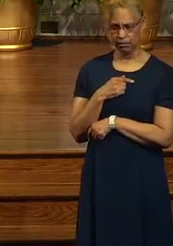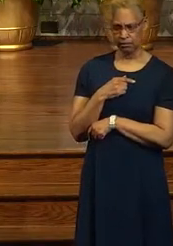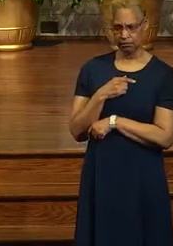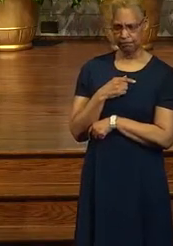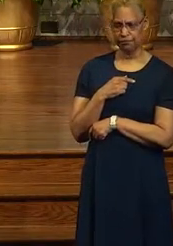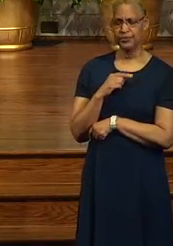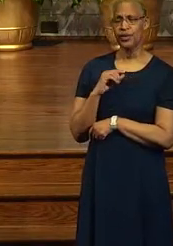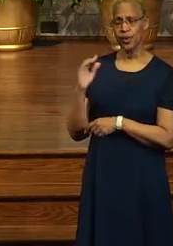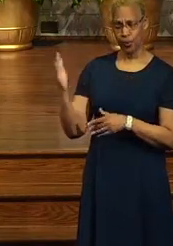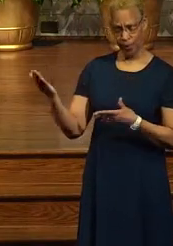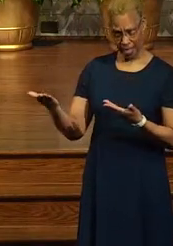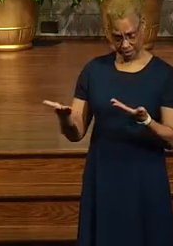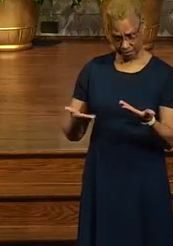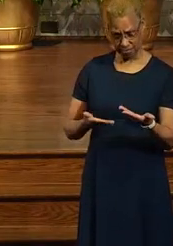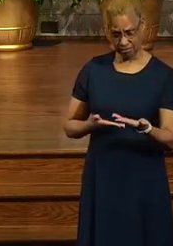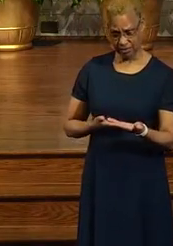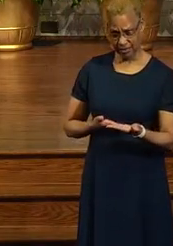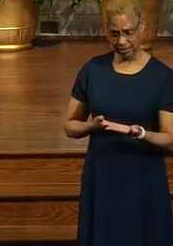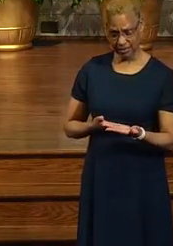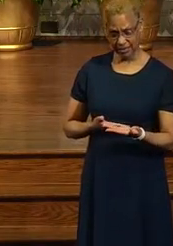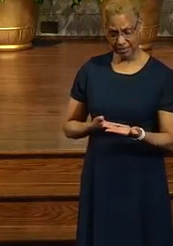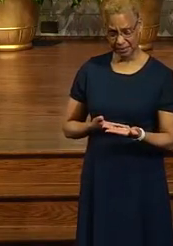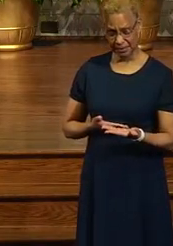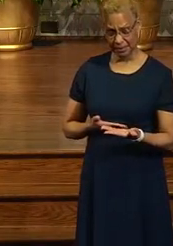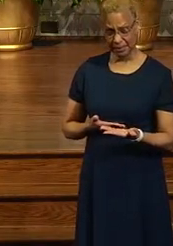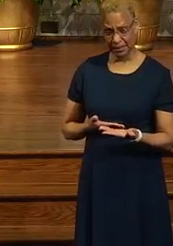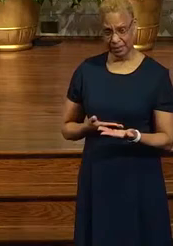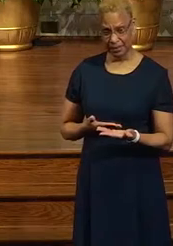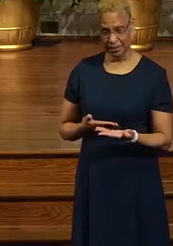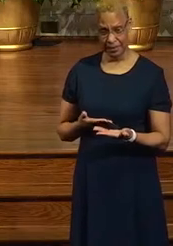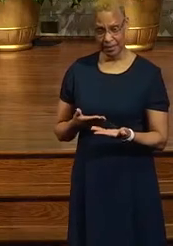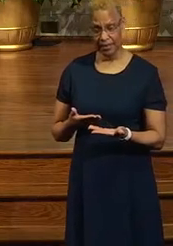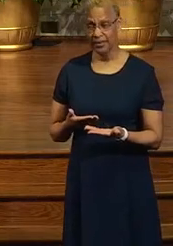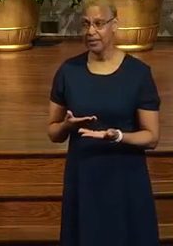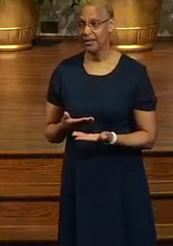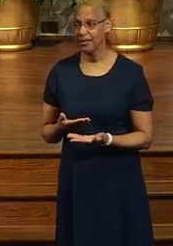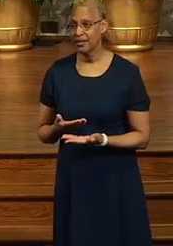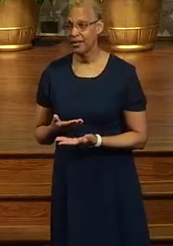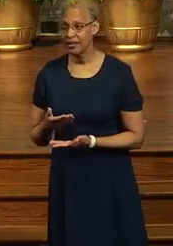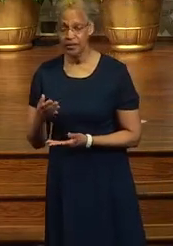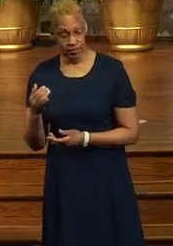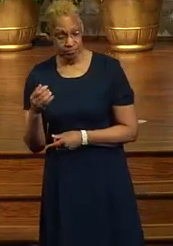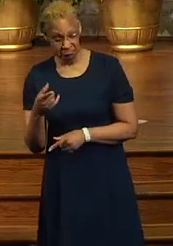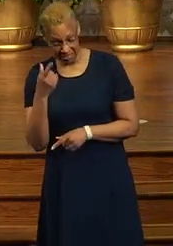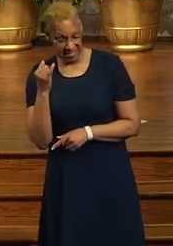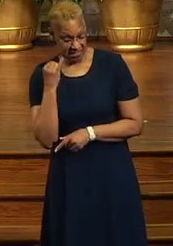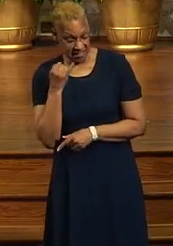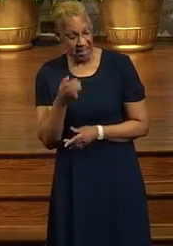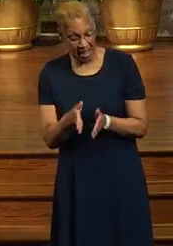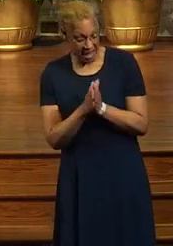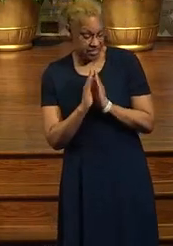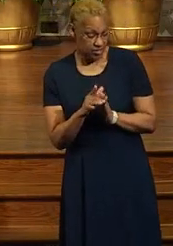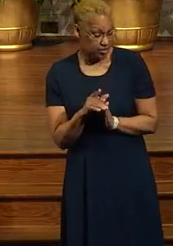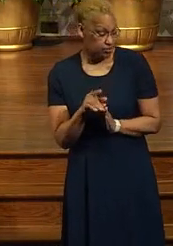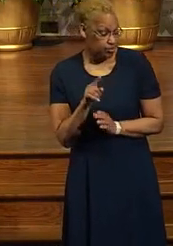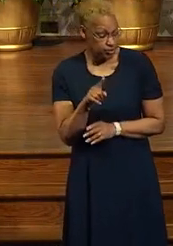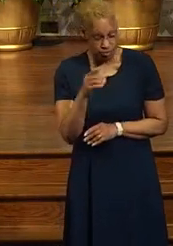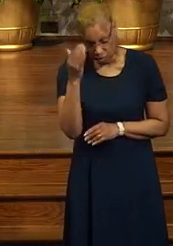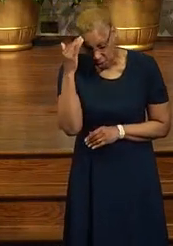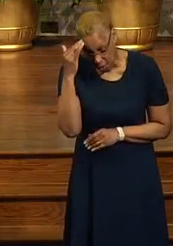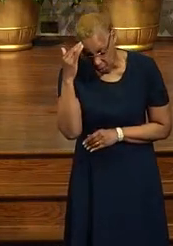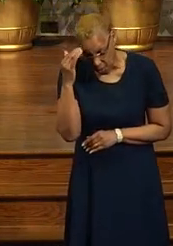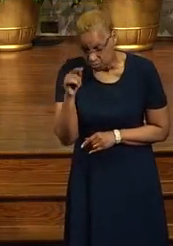that individual. Because if you have them come to you saying, do you know? Or do you